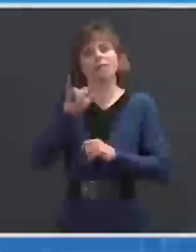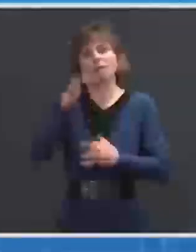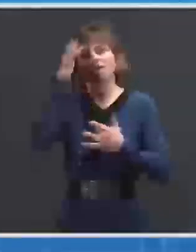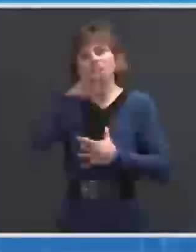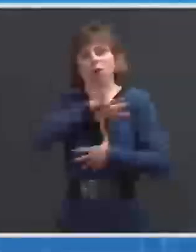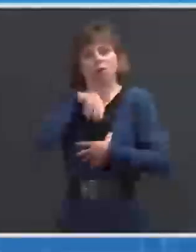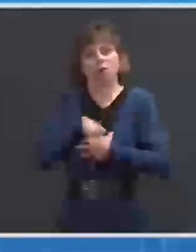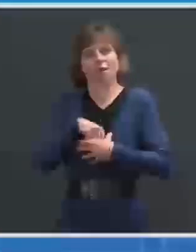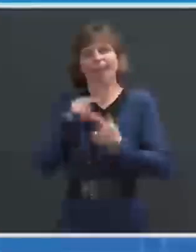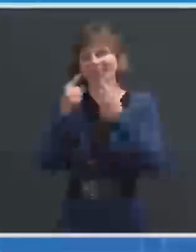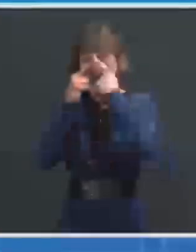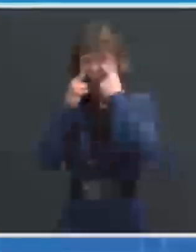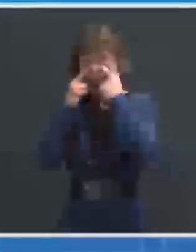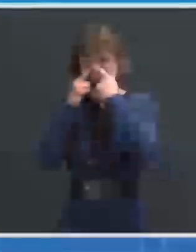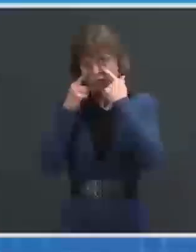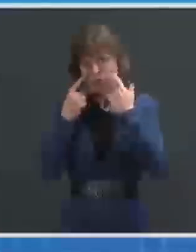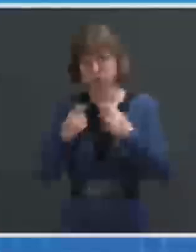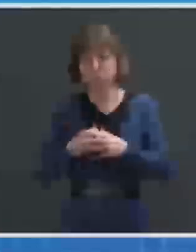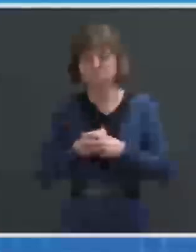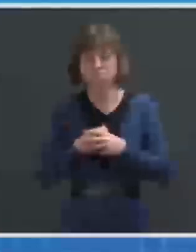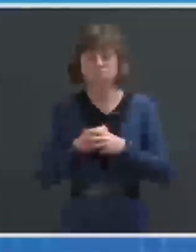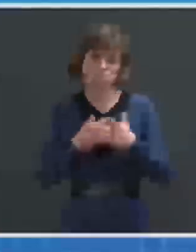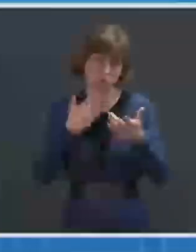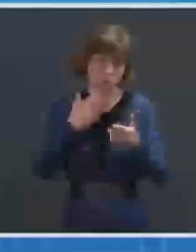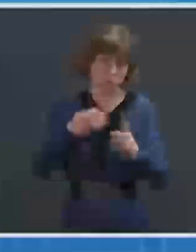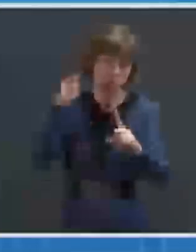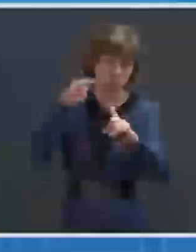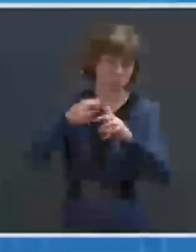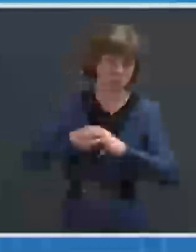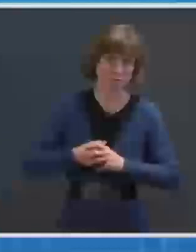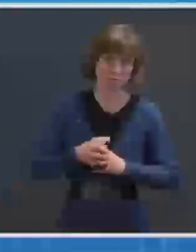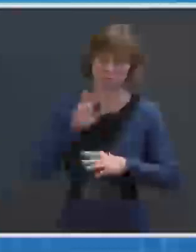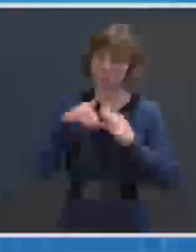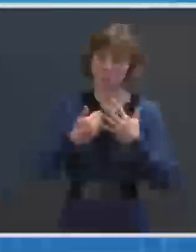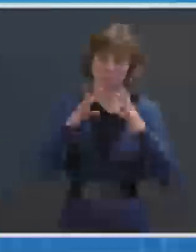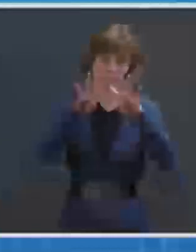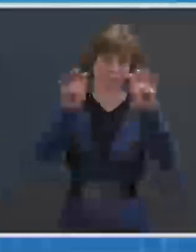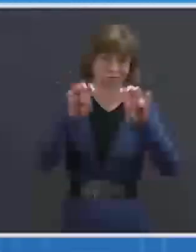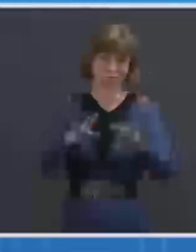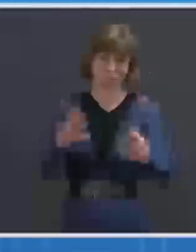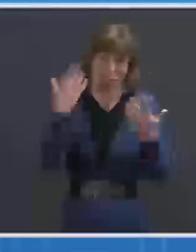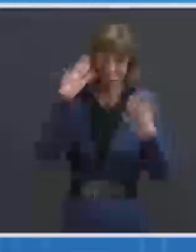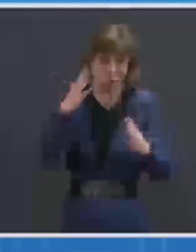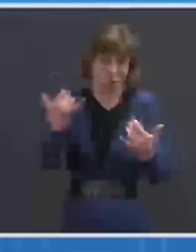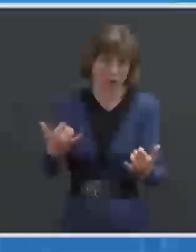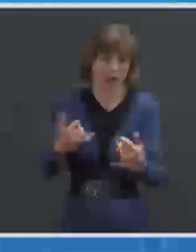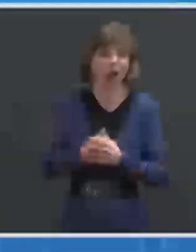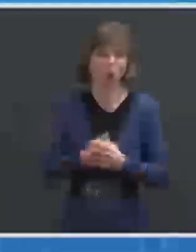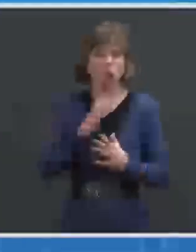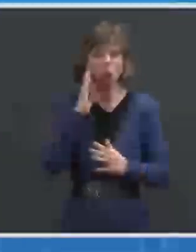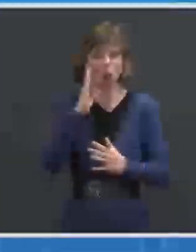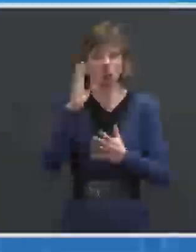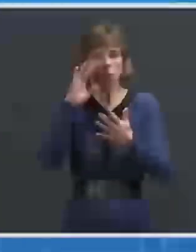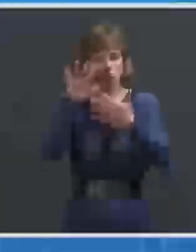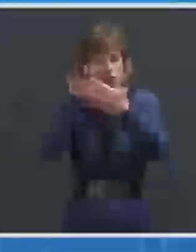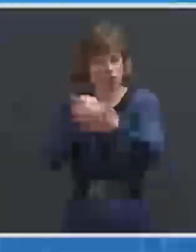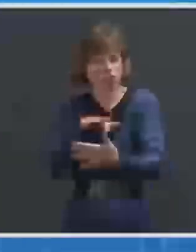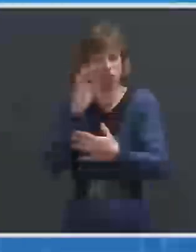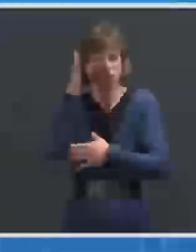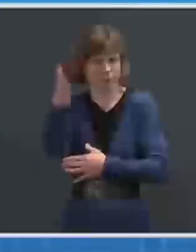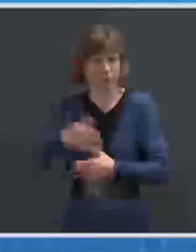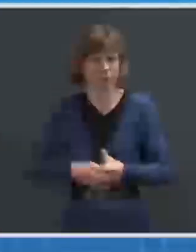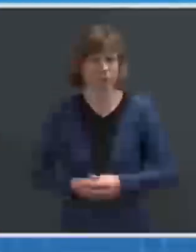the nasopharynx. So good points, all unknown right now, but something that we're going to be looking at very carefully.